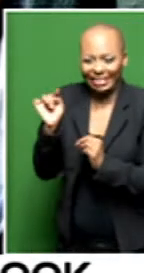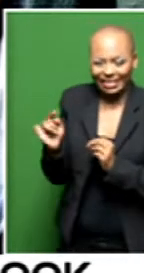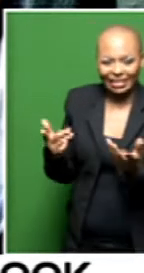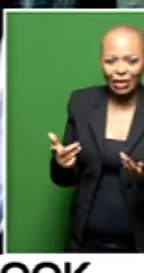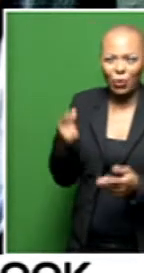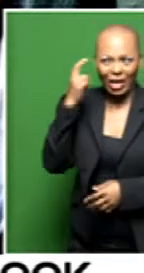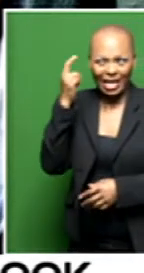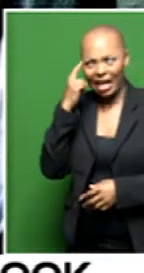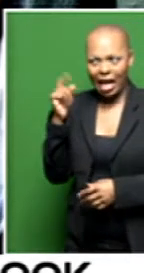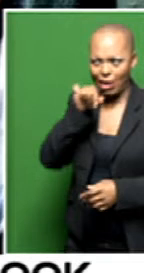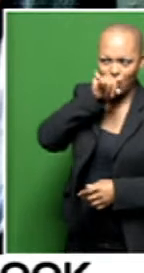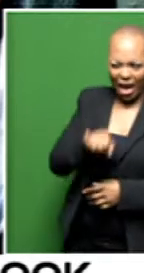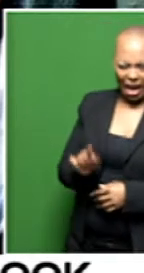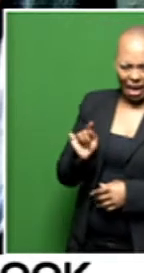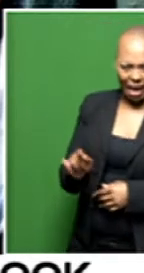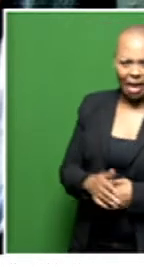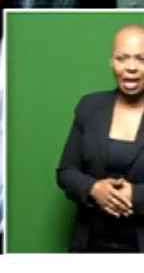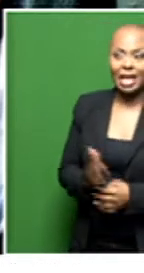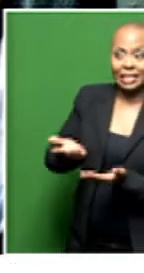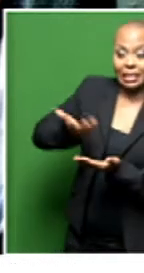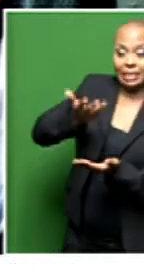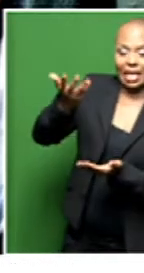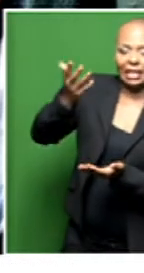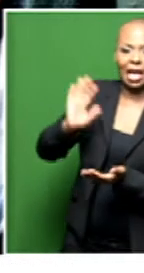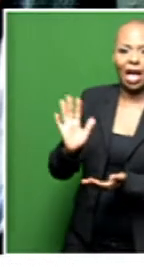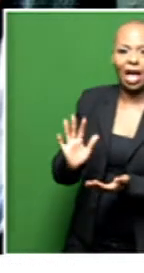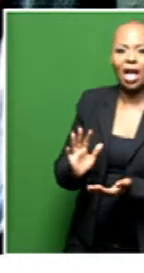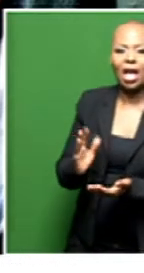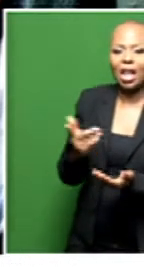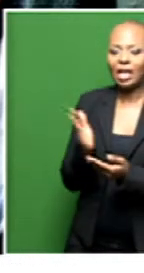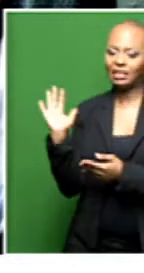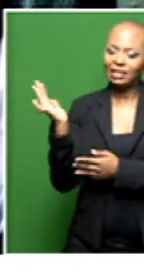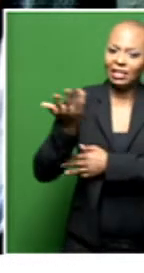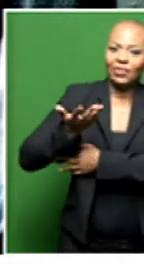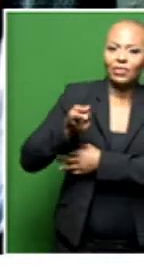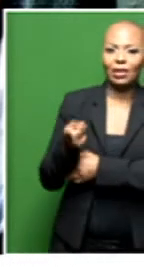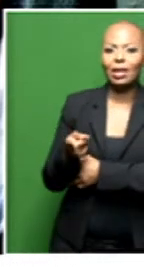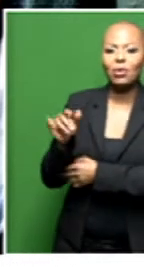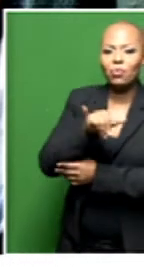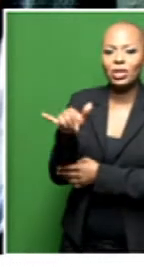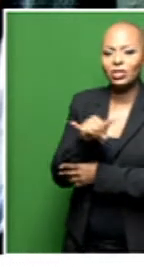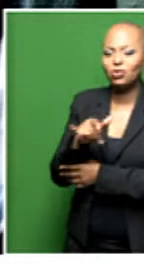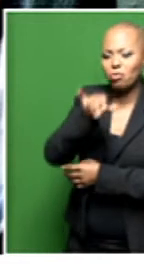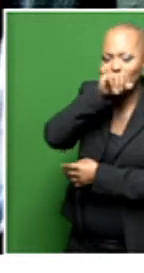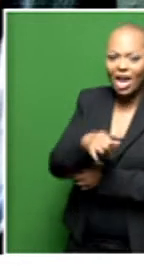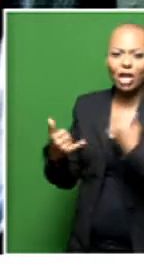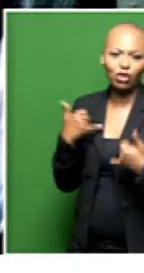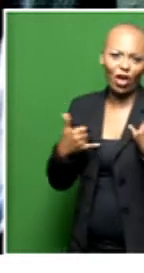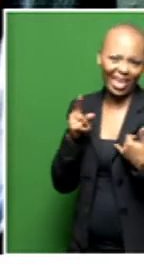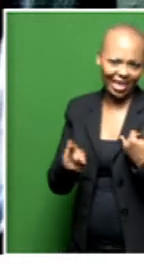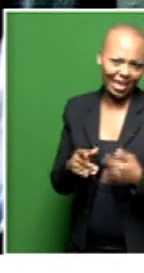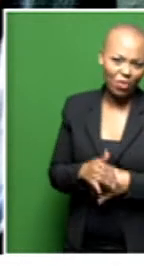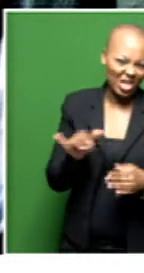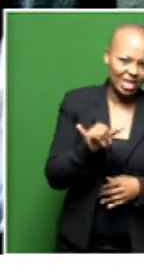person. Apart from the desserts, let's talk about the savory stuff. Which one has a special place in your heart? There's